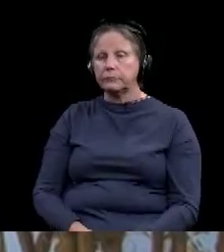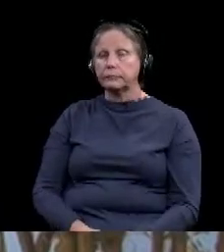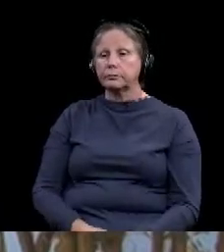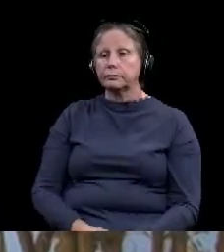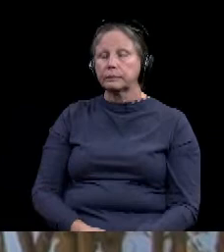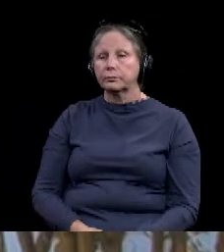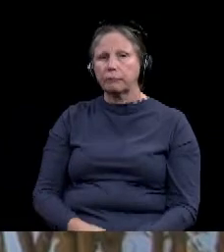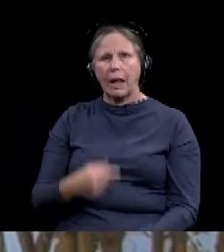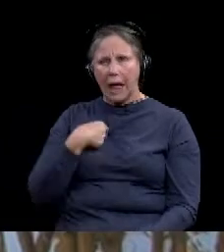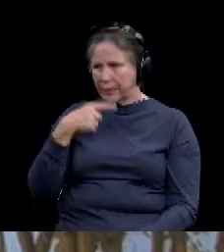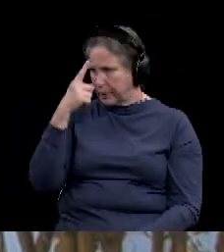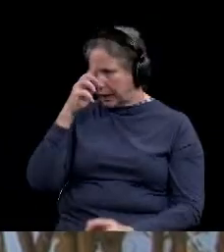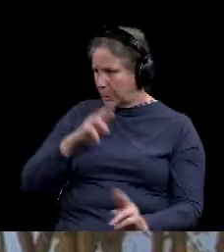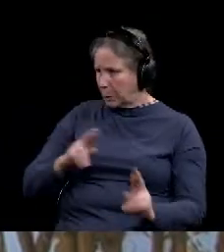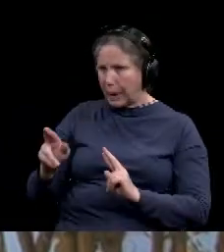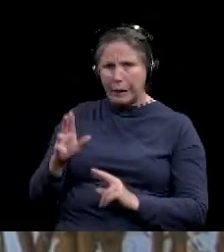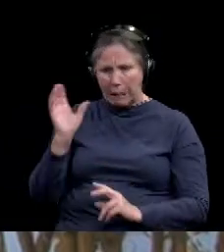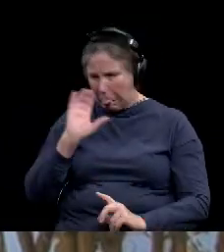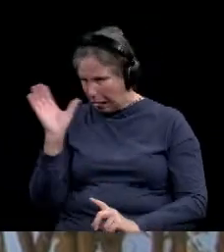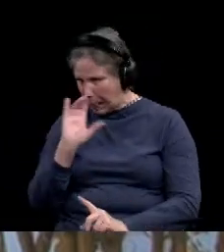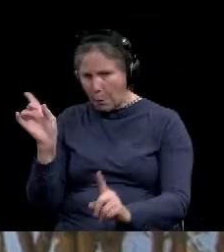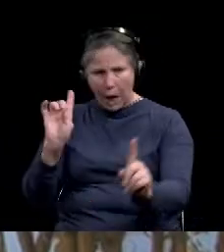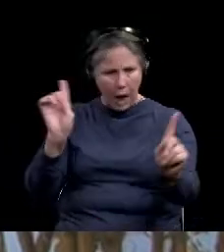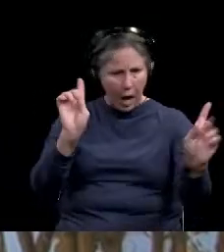I thought I had them up and now I can't find them.